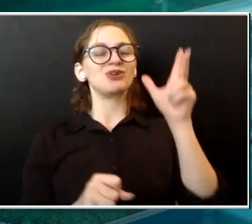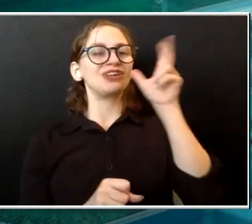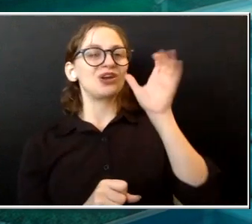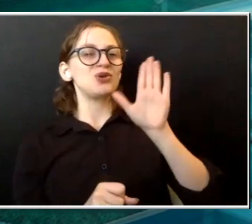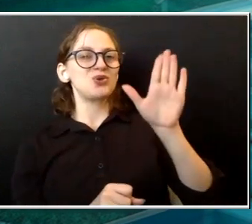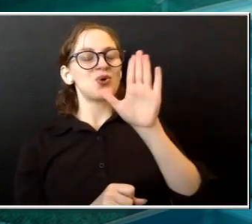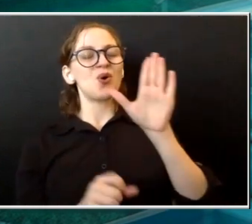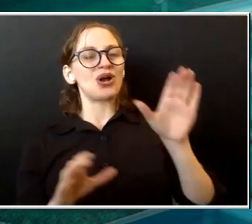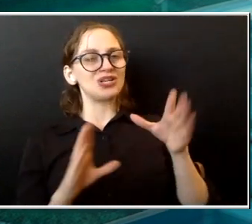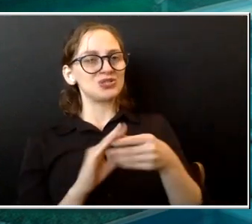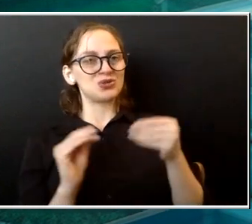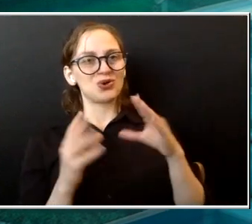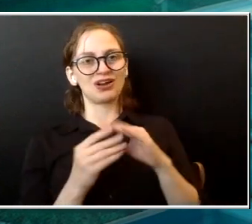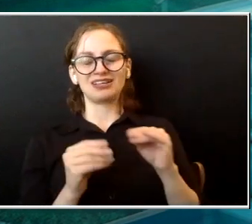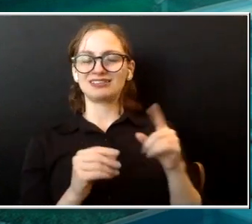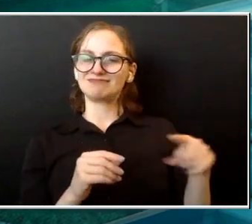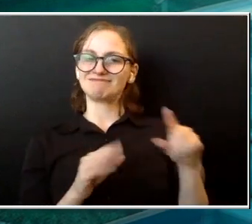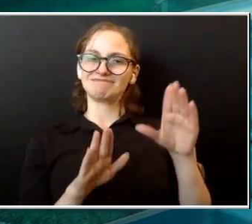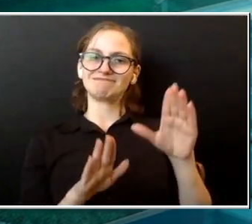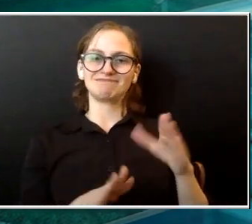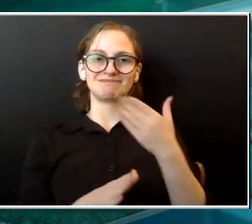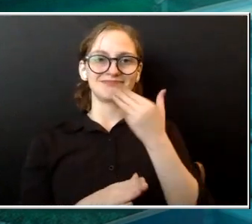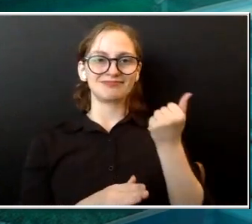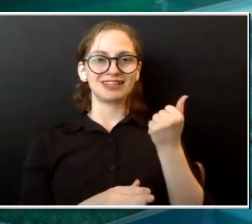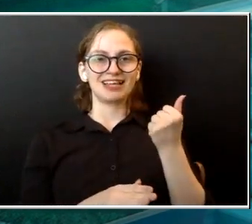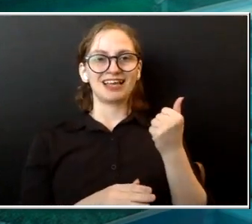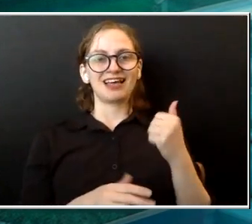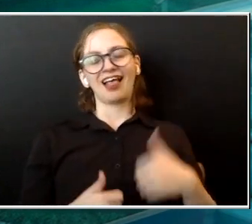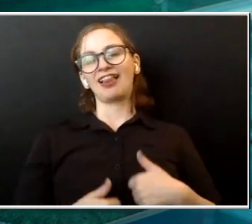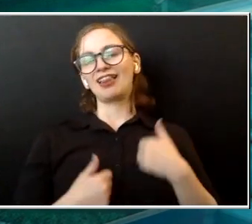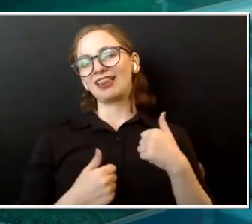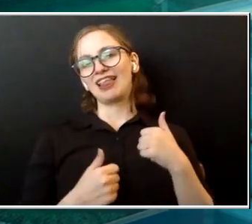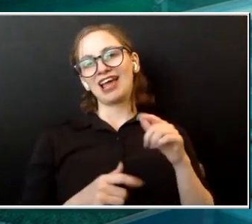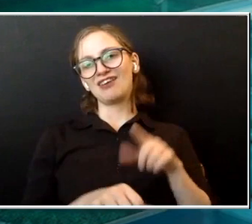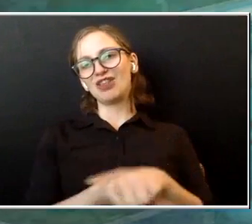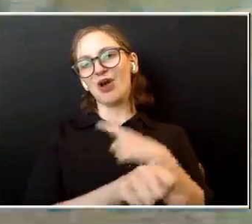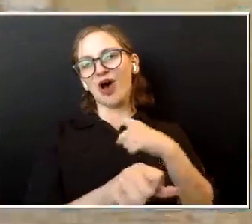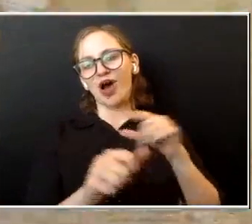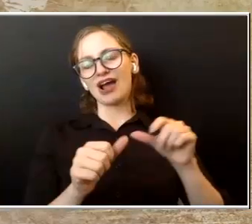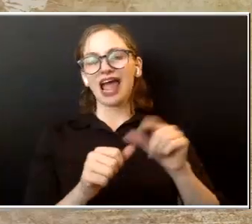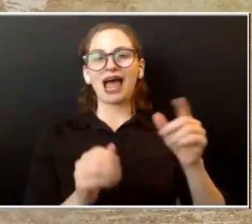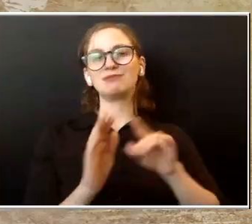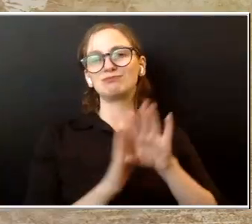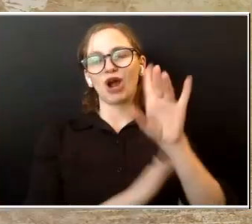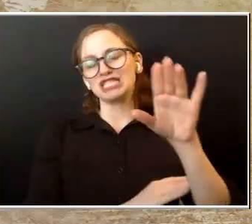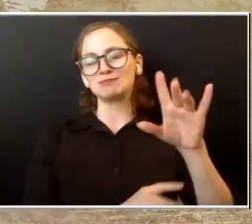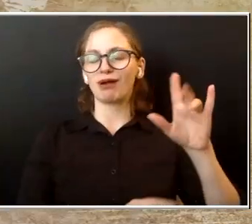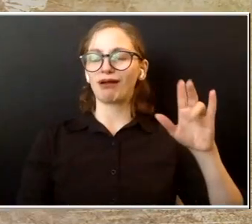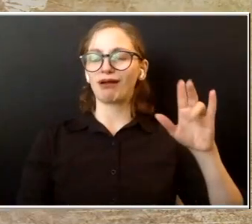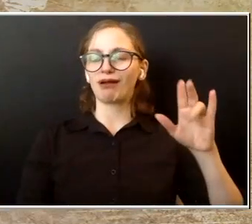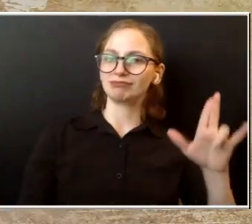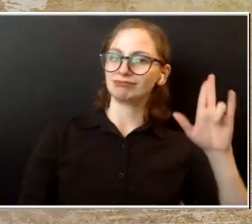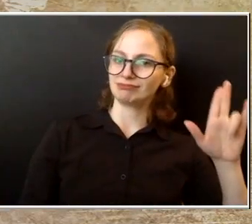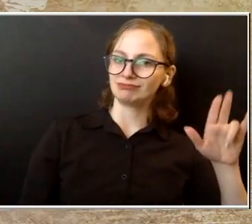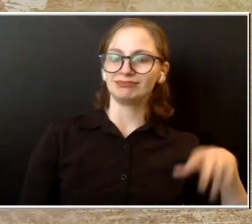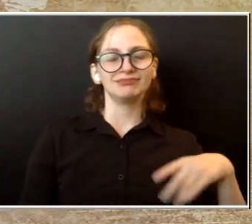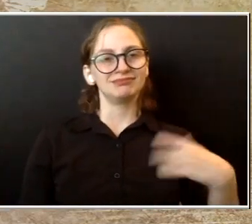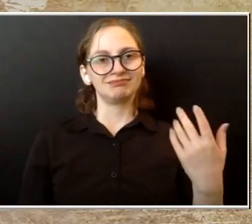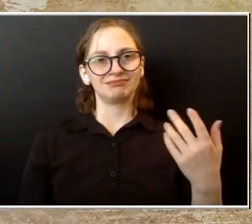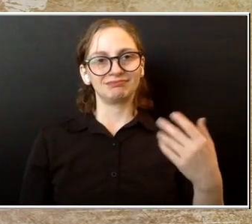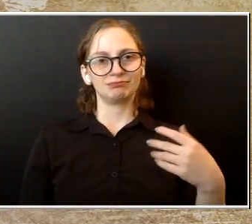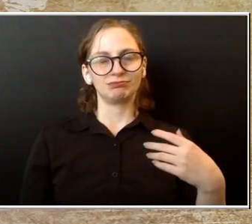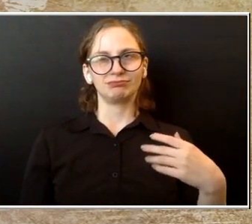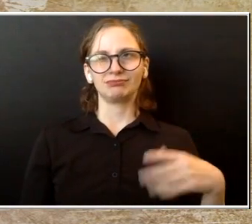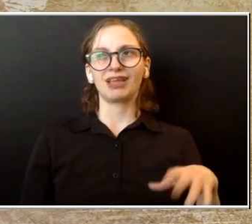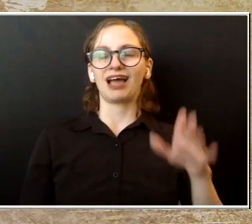Love rules. Live long and prosper. Happy Thanksgiving. We'll be off tomorrow and Friday for Thanksgiving. We'll see you next Monday.